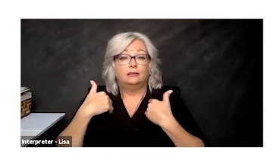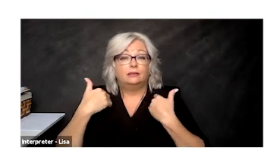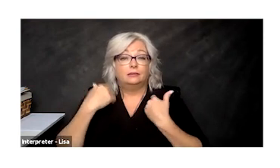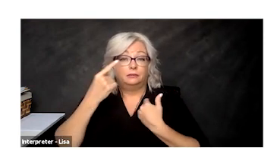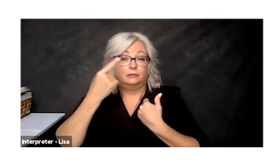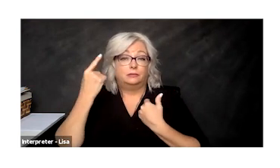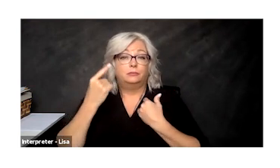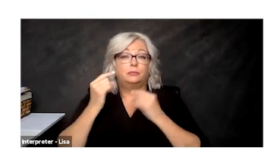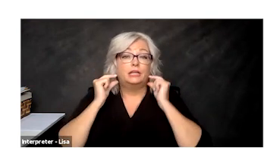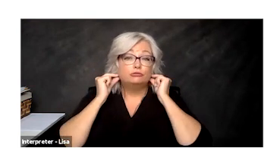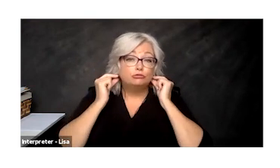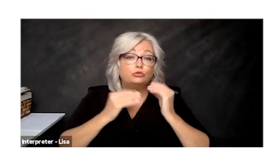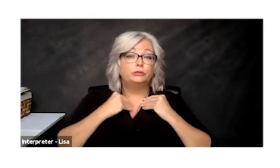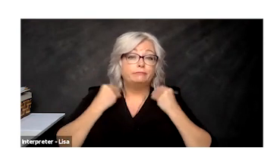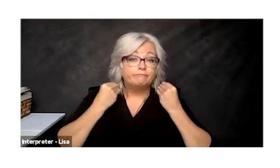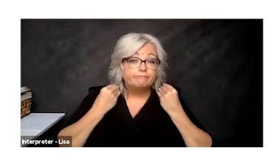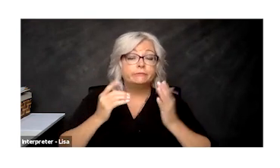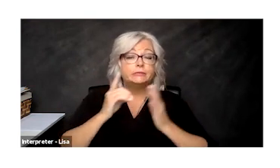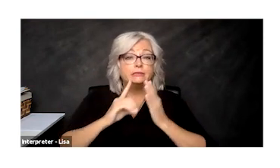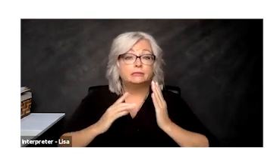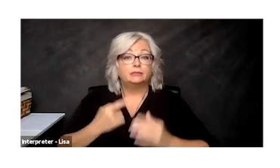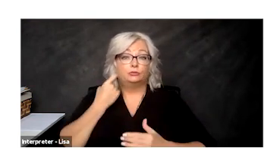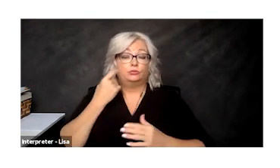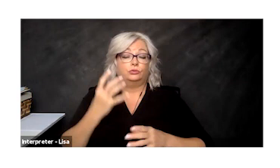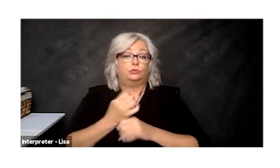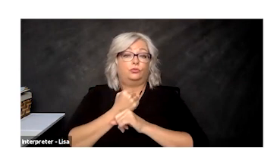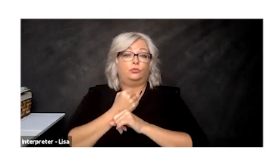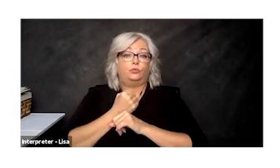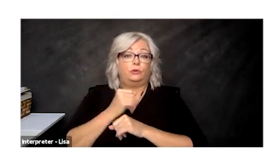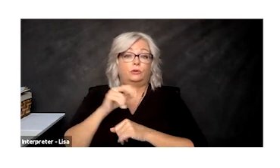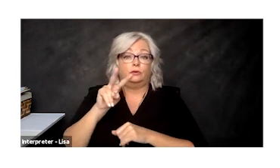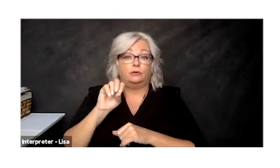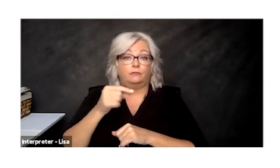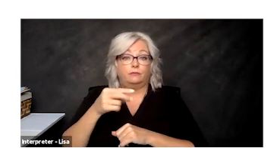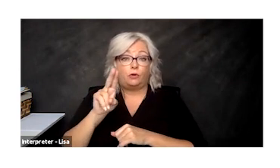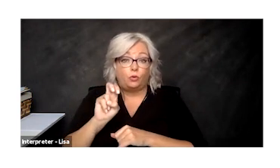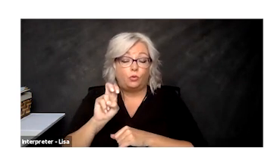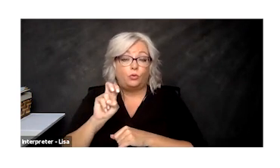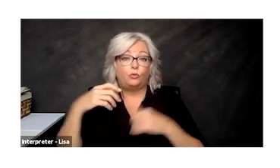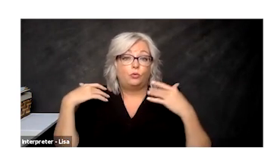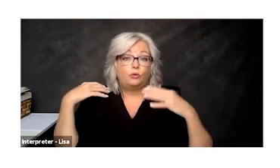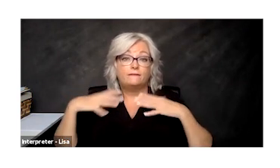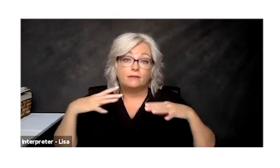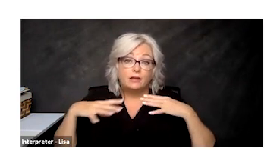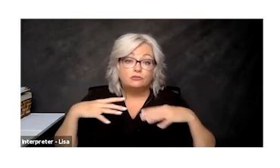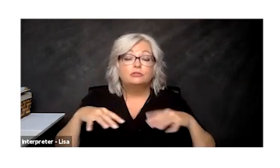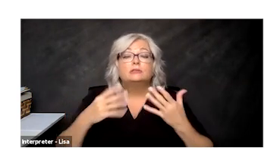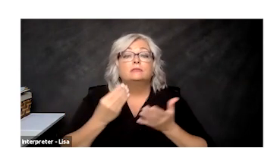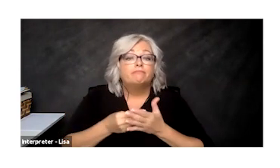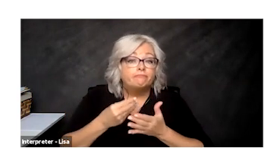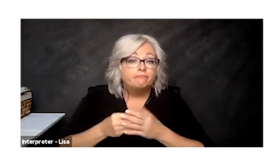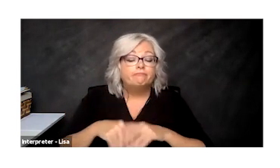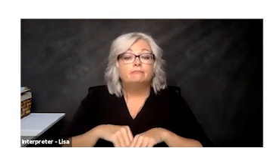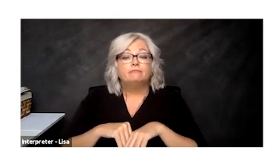designer, and he recently won the Vogue Fashion Fund. So he's got an influx of capital.